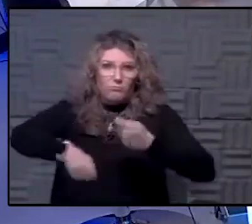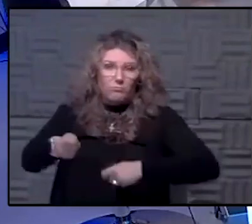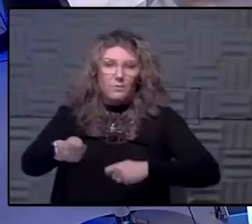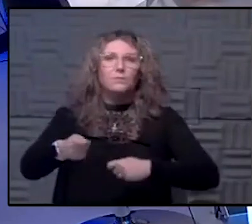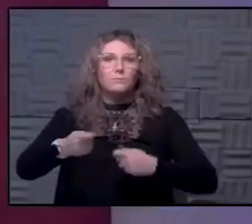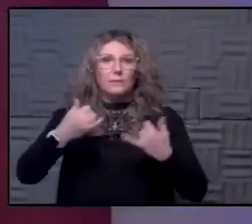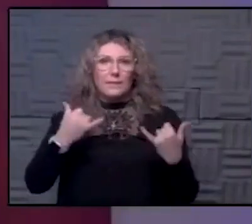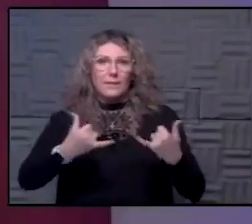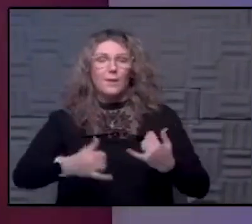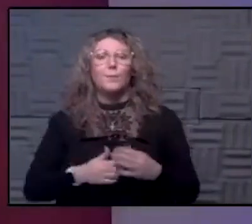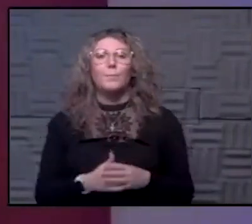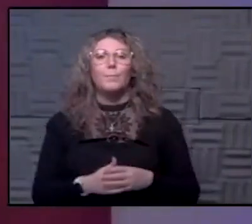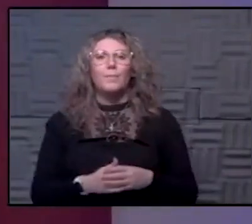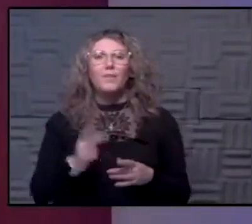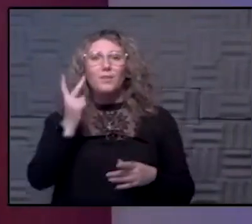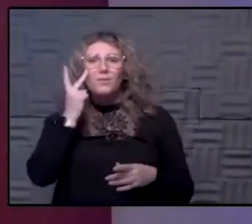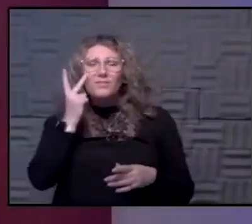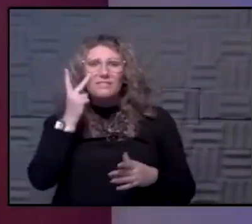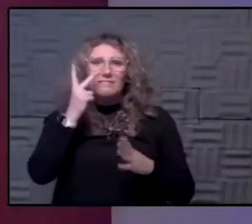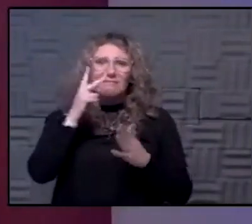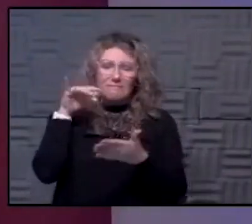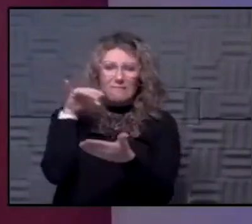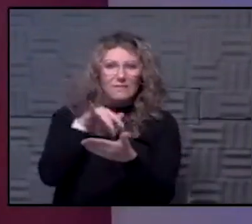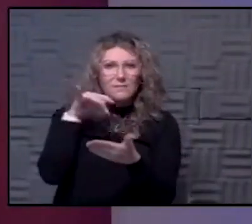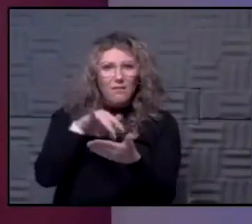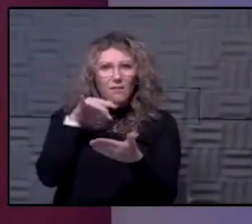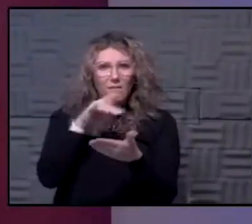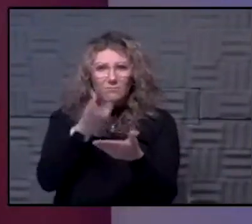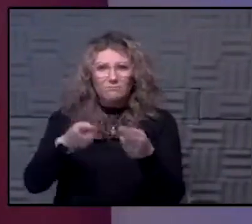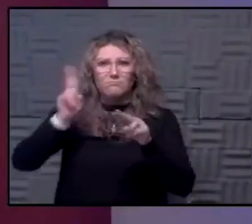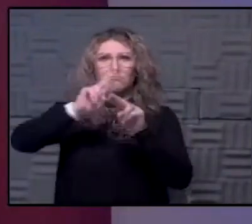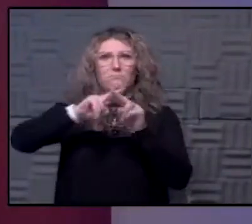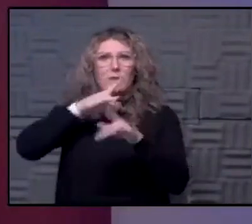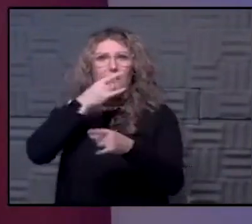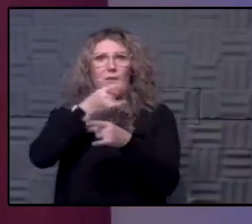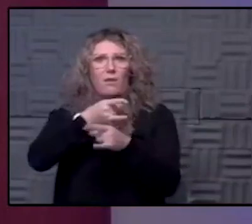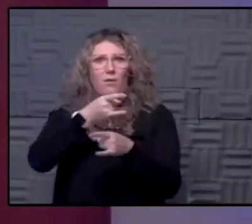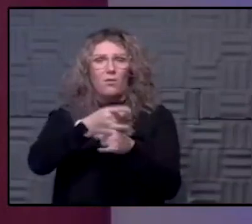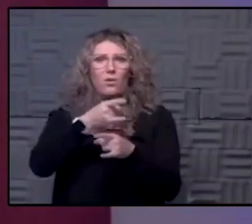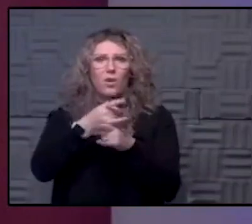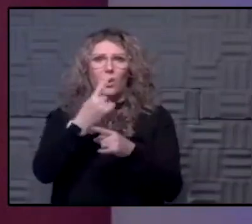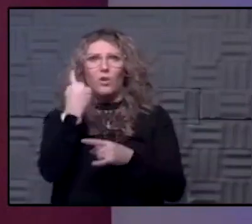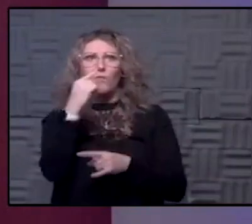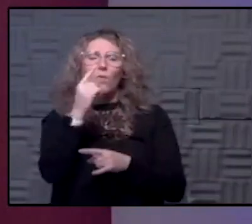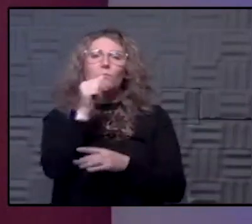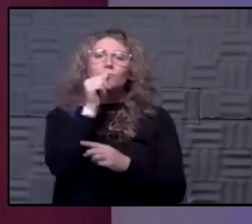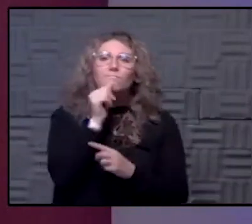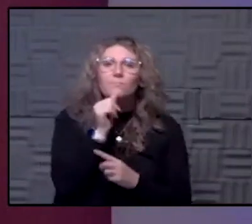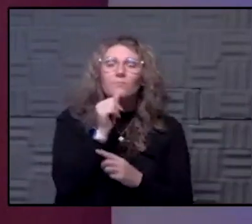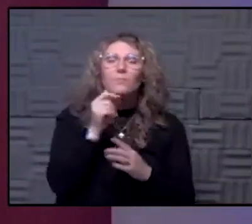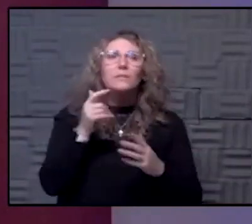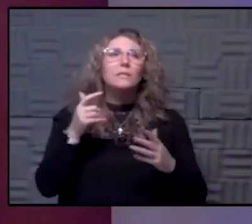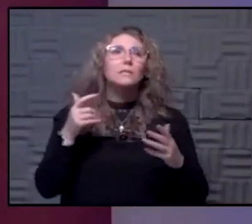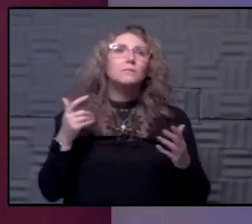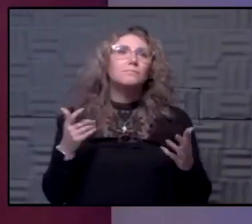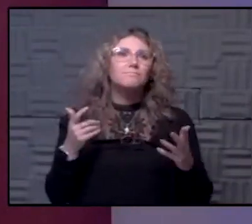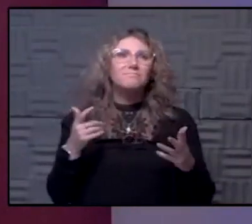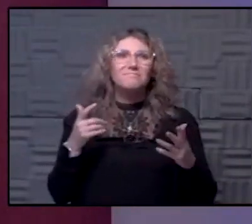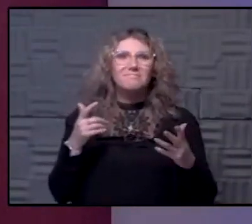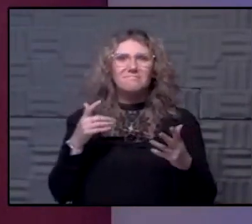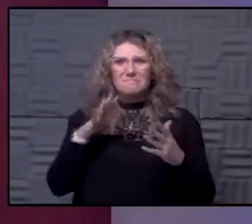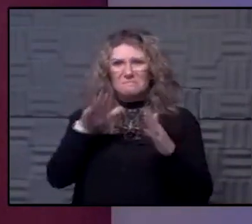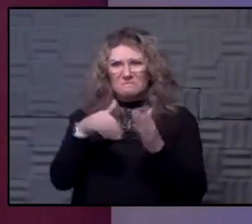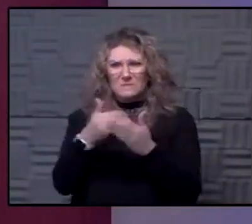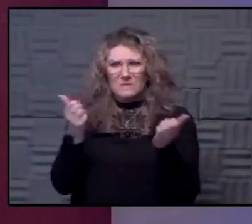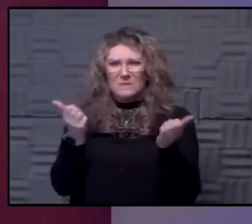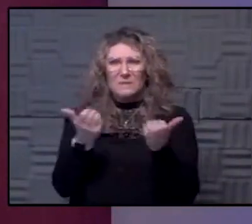now. And you've seen the studies out there that the increased use of alcohol as a coping mechanism for the